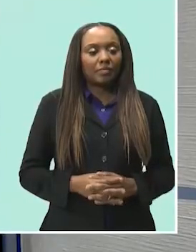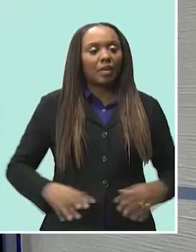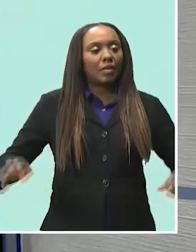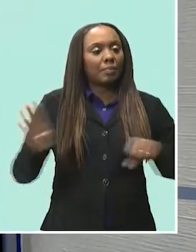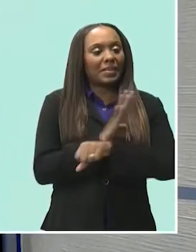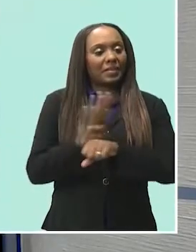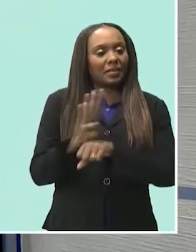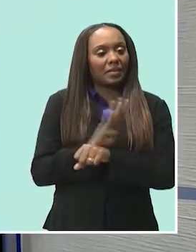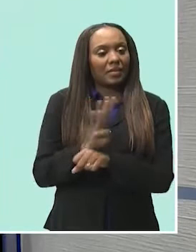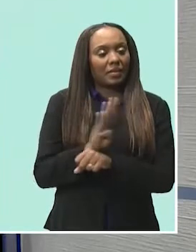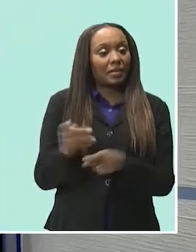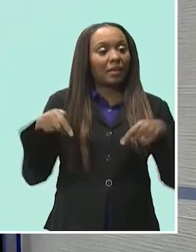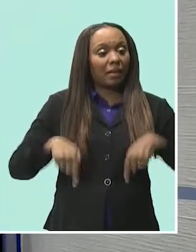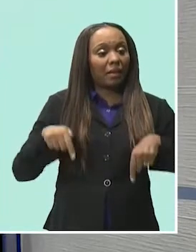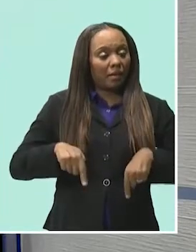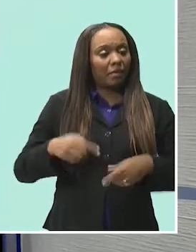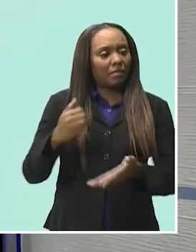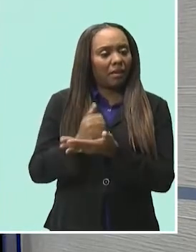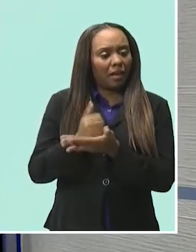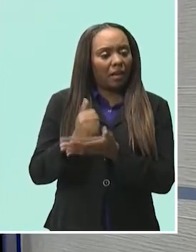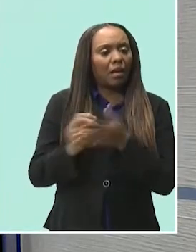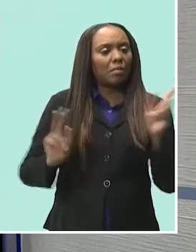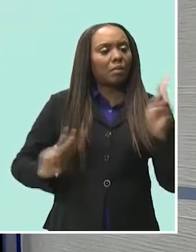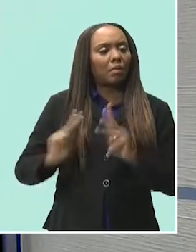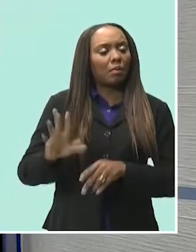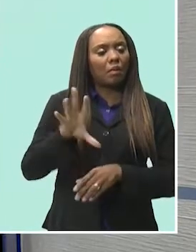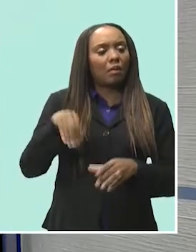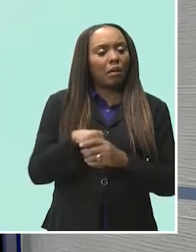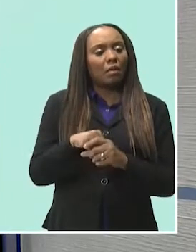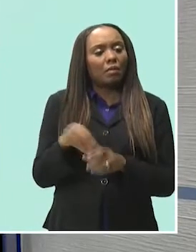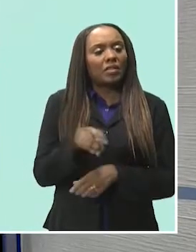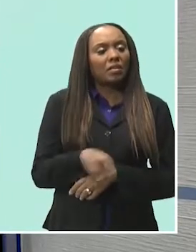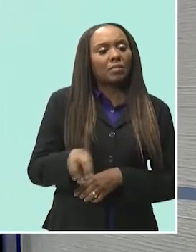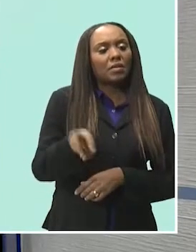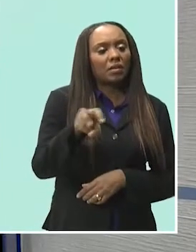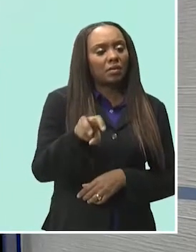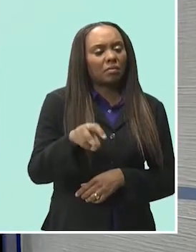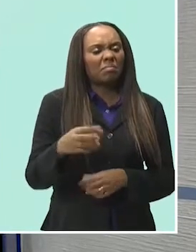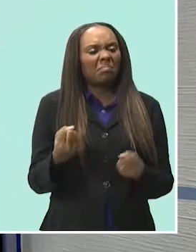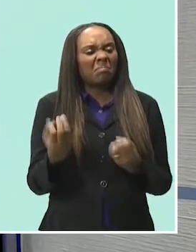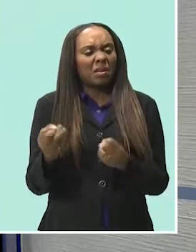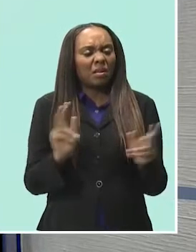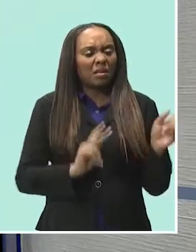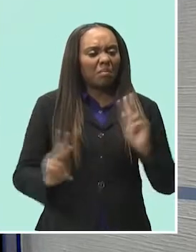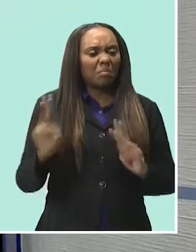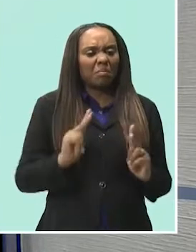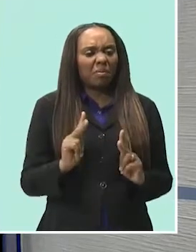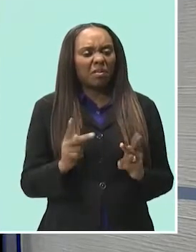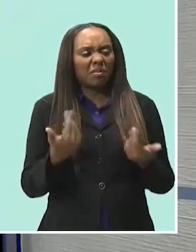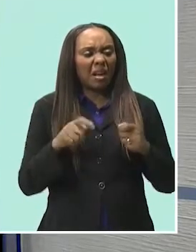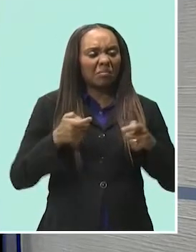Corporate Barbados has come to the aid of some members of the public transportation community as many of them try to cope with the reality of